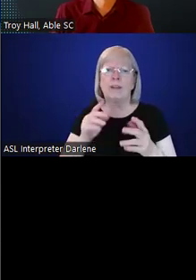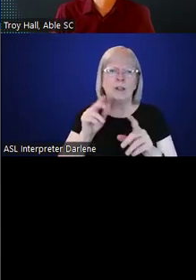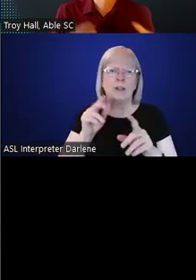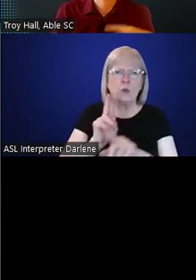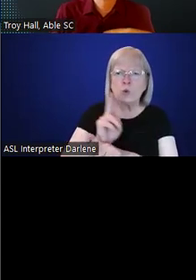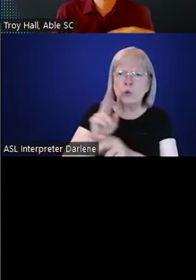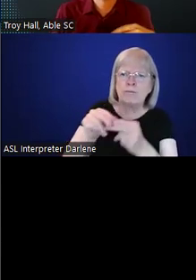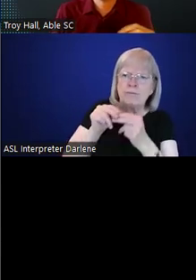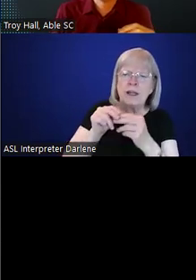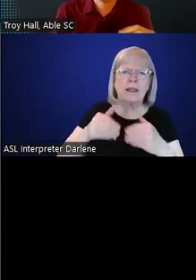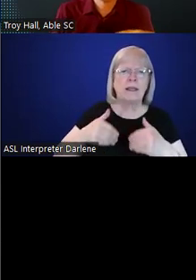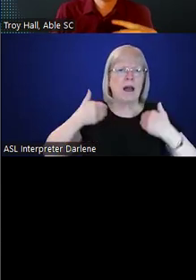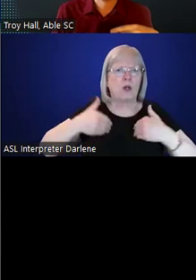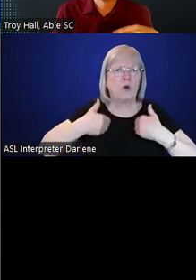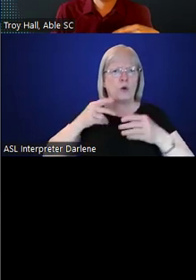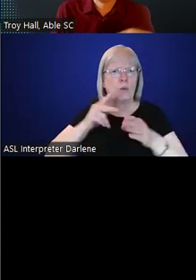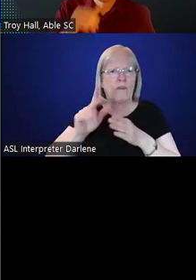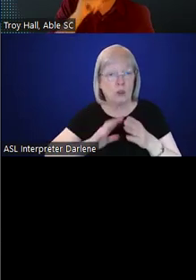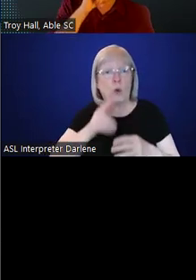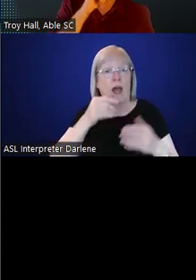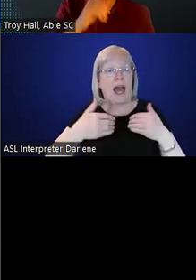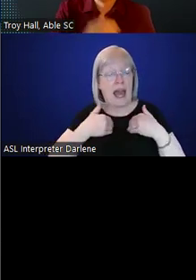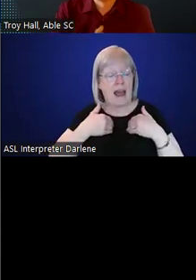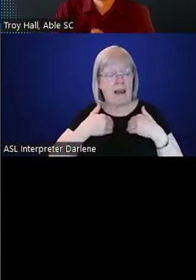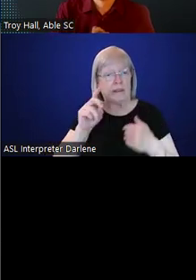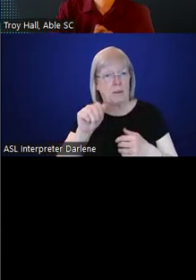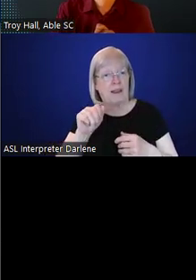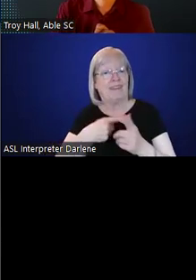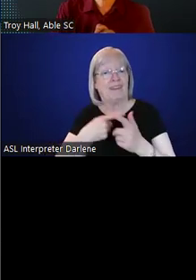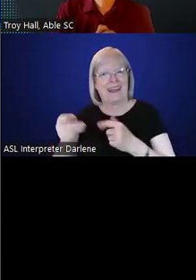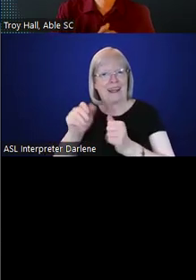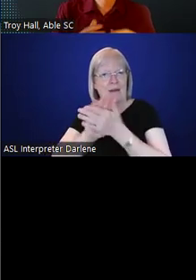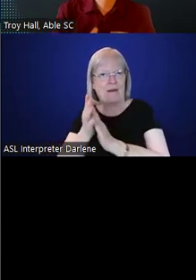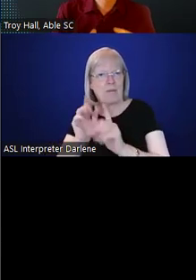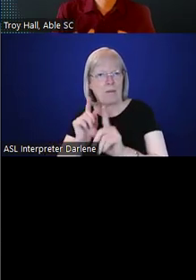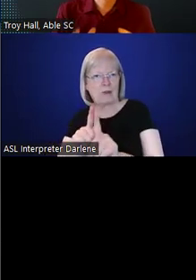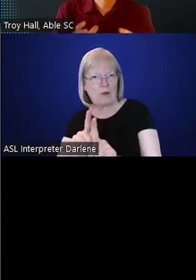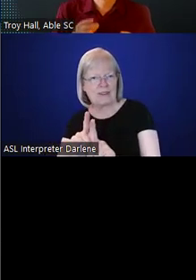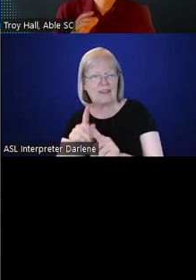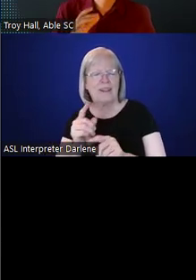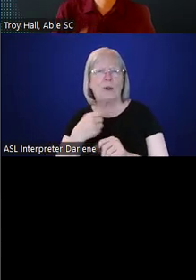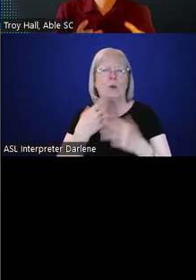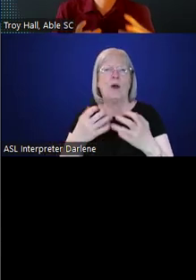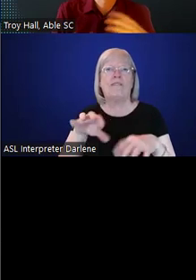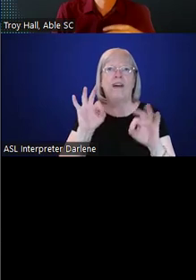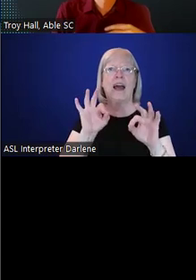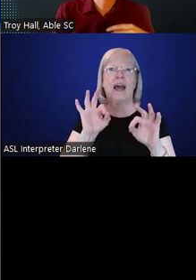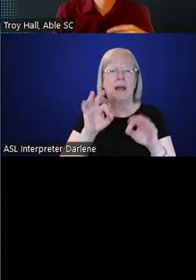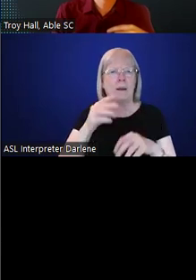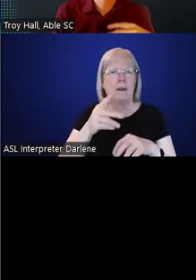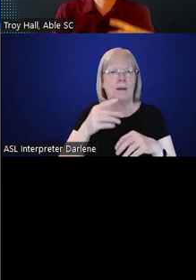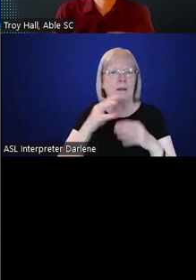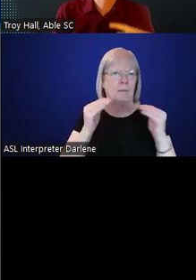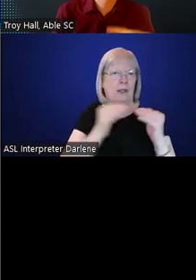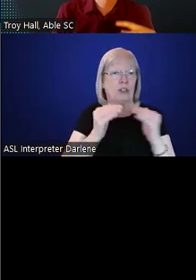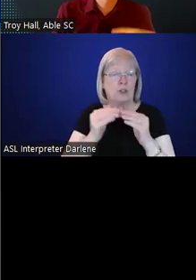younger professionals with disabilities who can serve as mentors. We want to find peers who have had similar lived